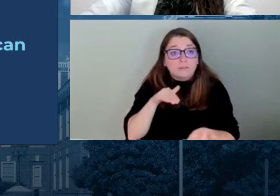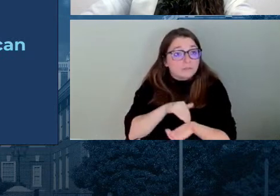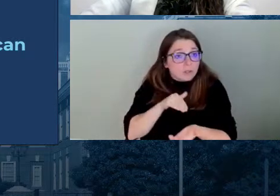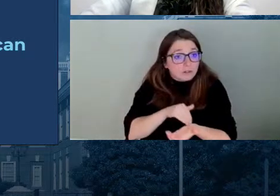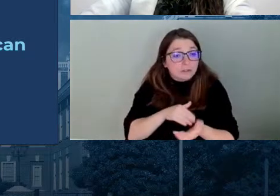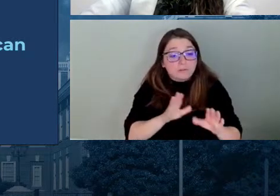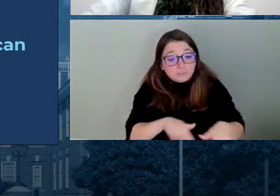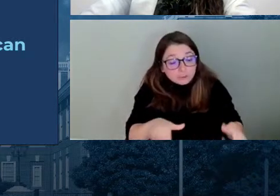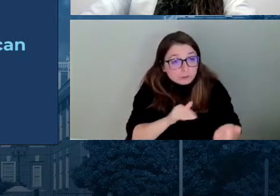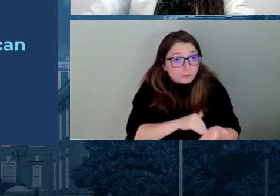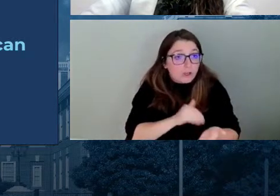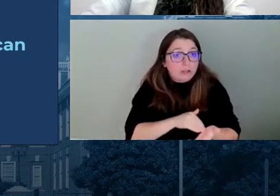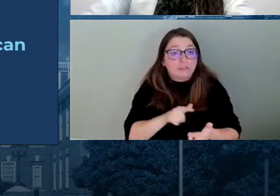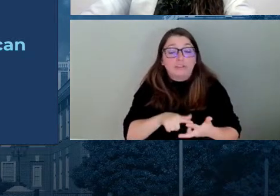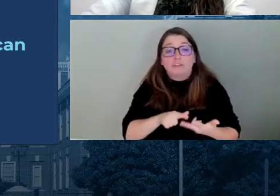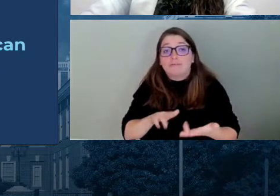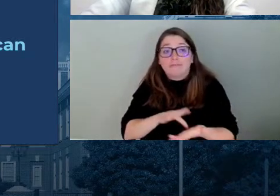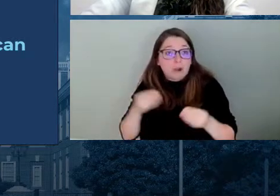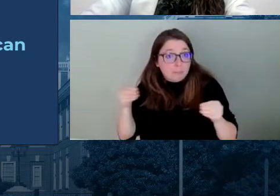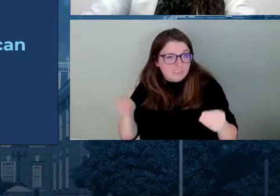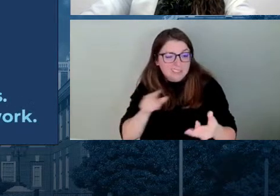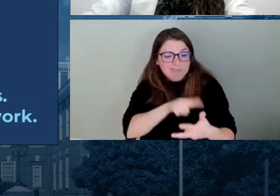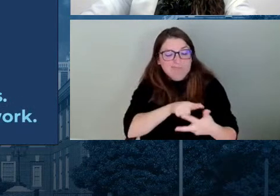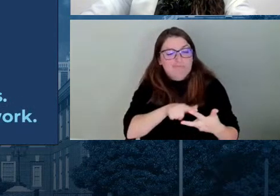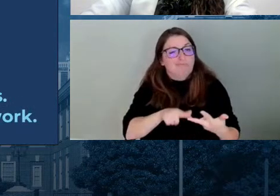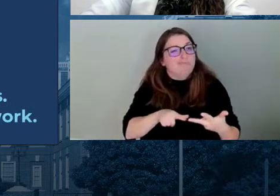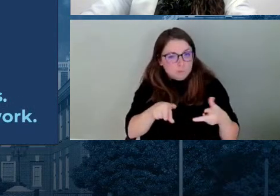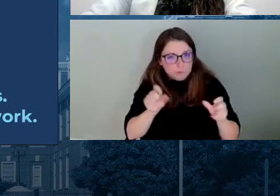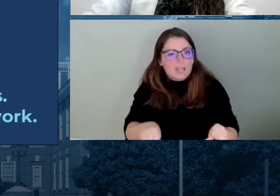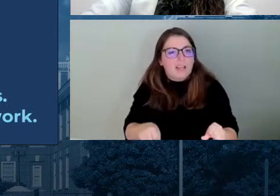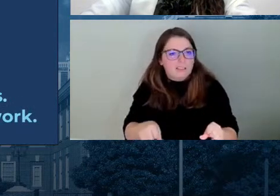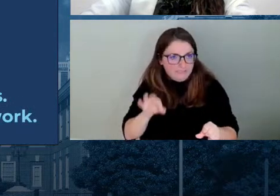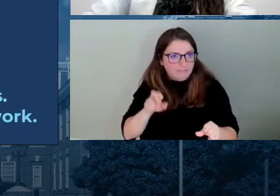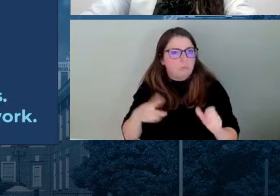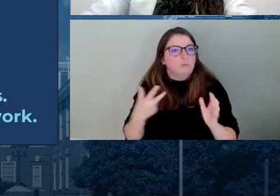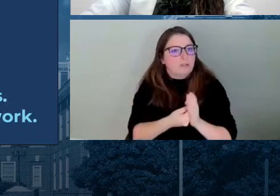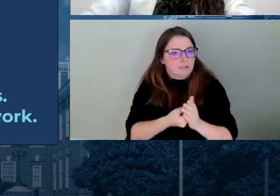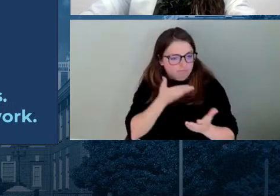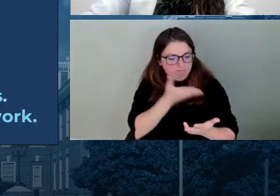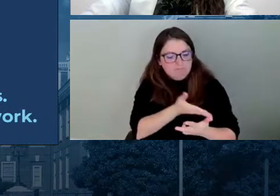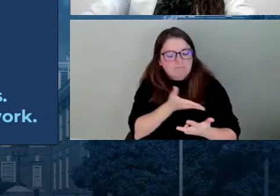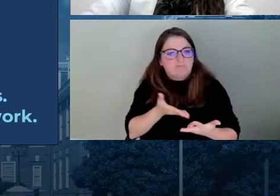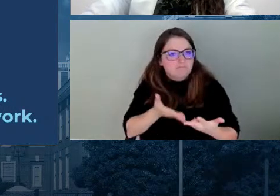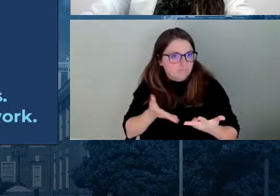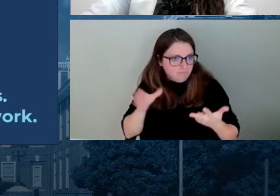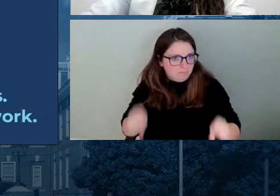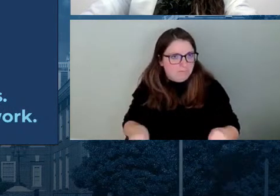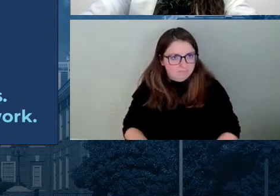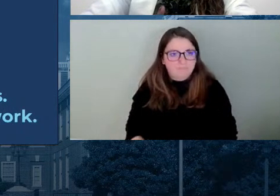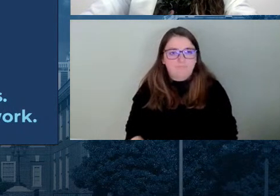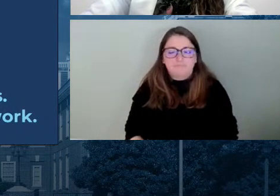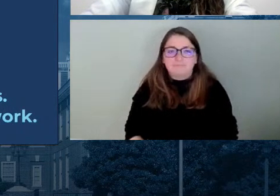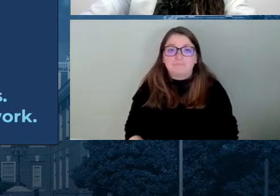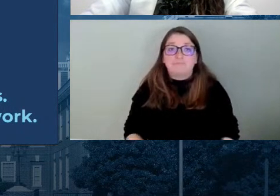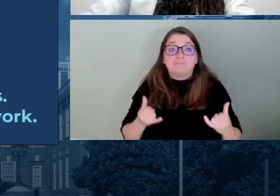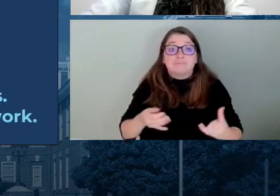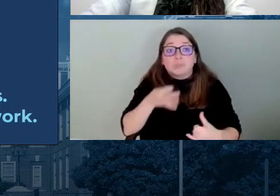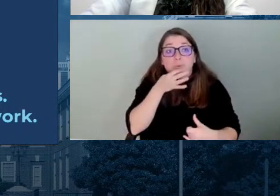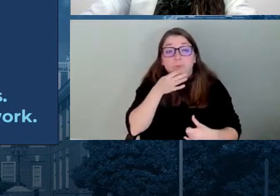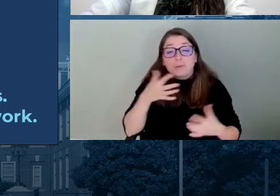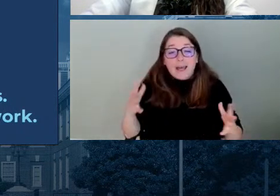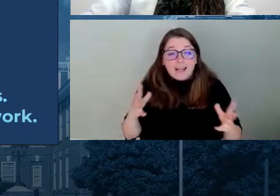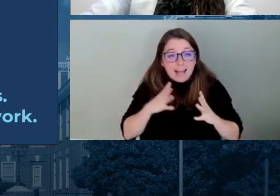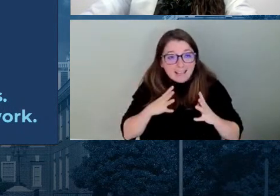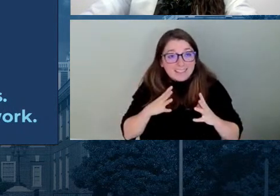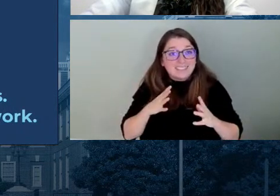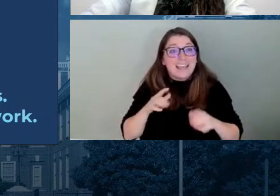provider, or a pharmacy as well. Next slide. So as we enter into holiday season, we certainly want all of you to be